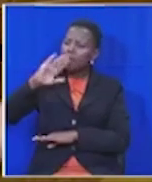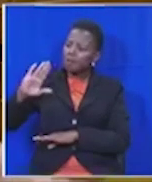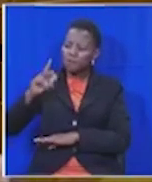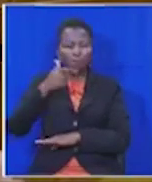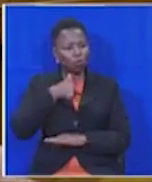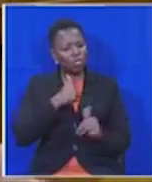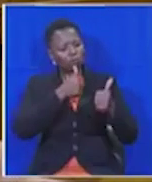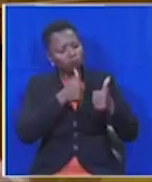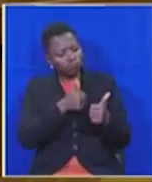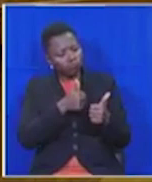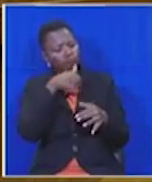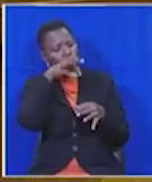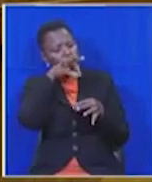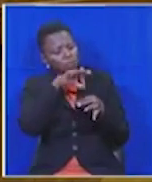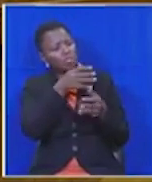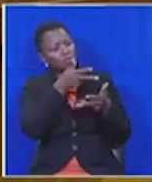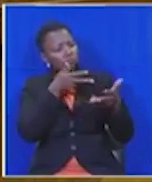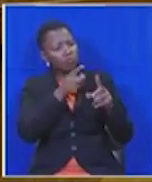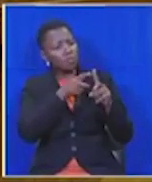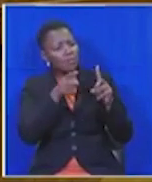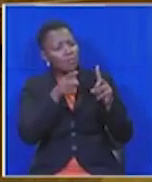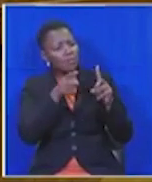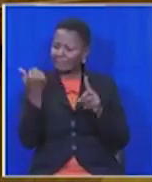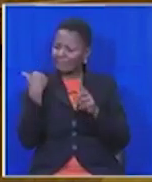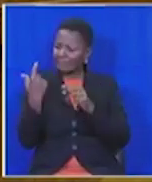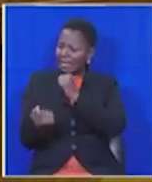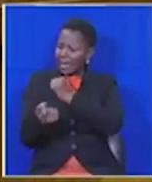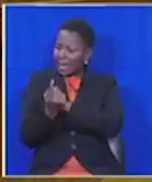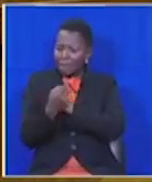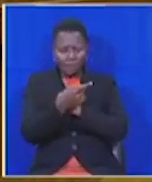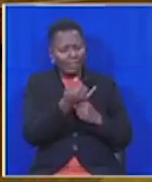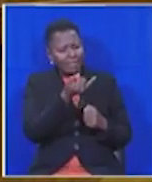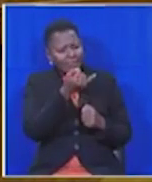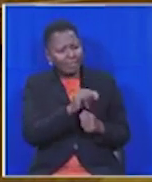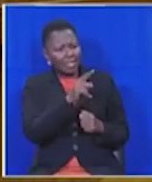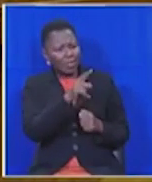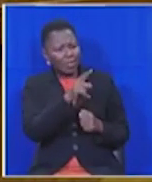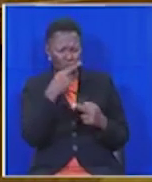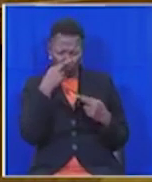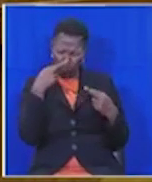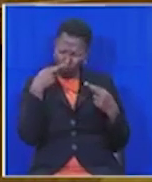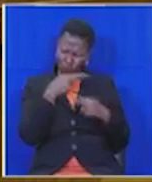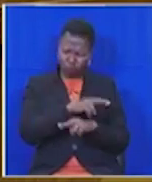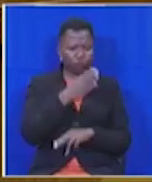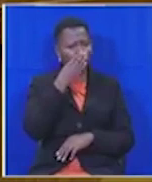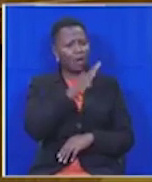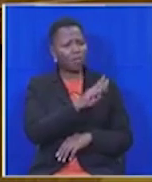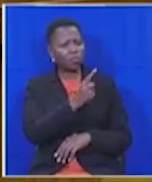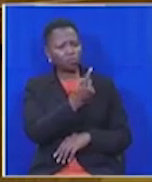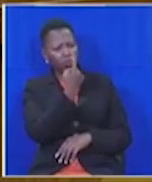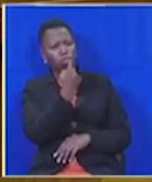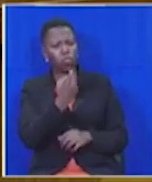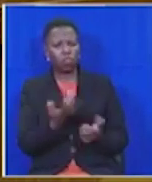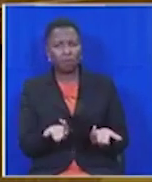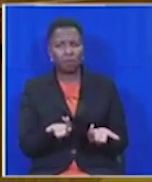drink tea with them, but despite all that, you still take a very arrogant approach on matters that we're supposed